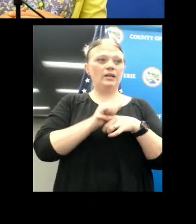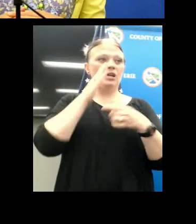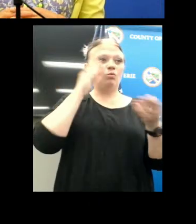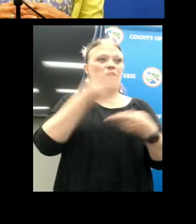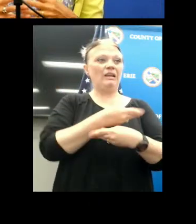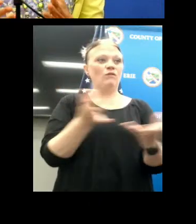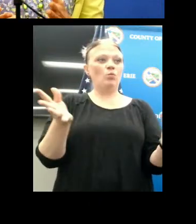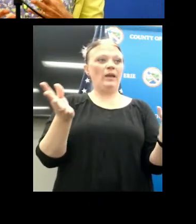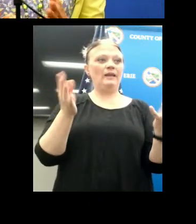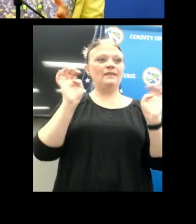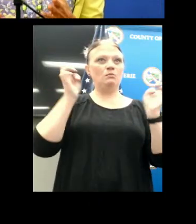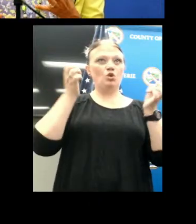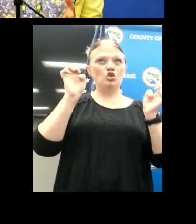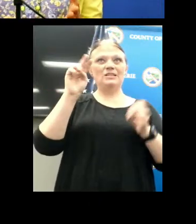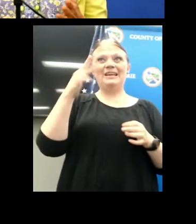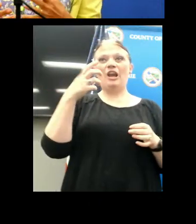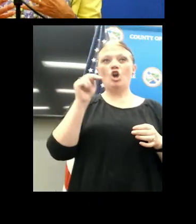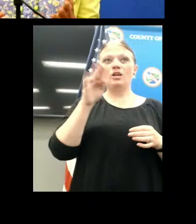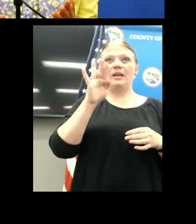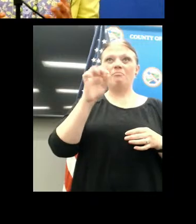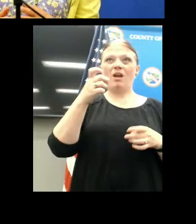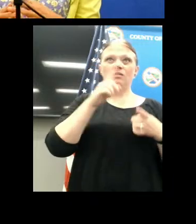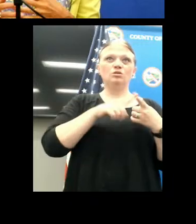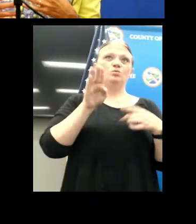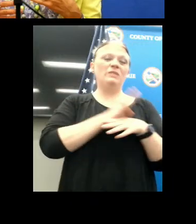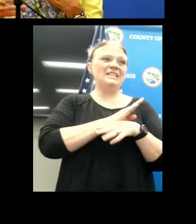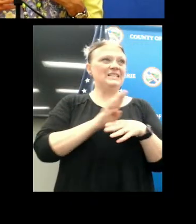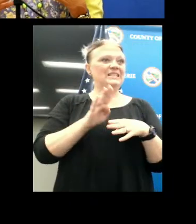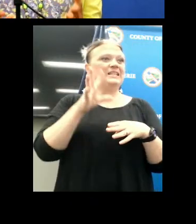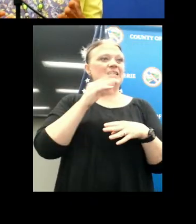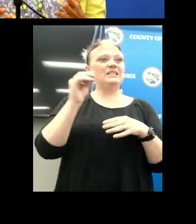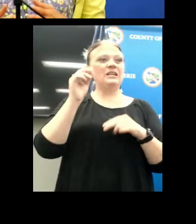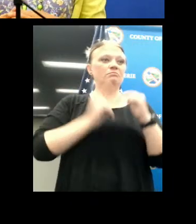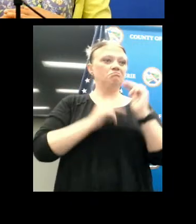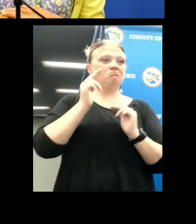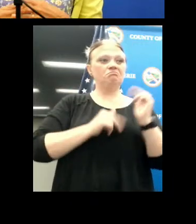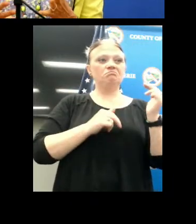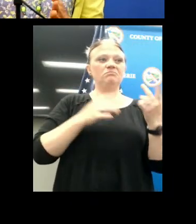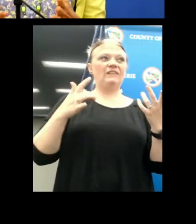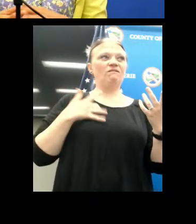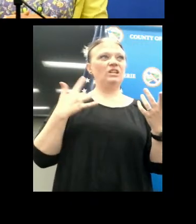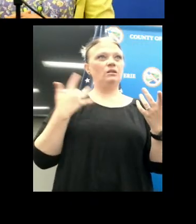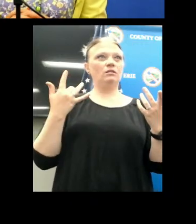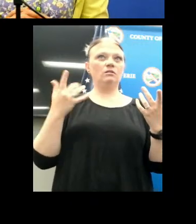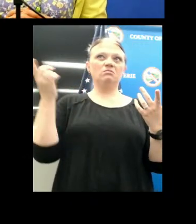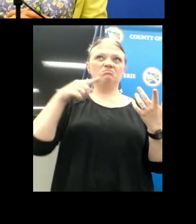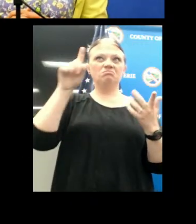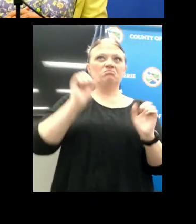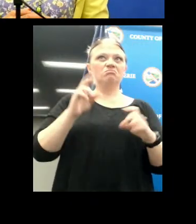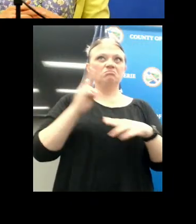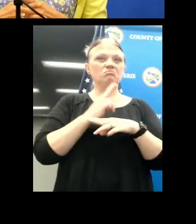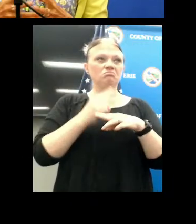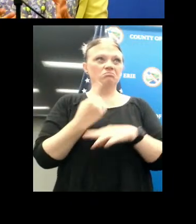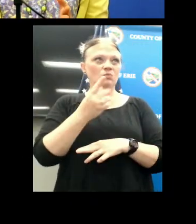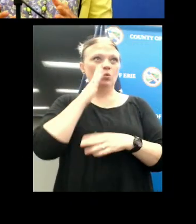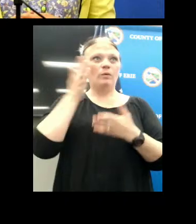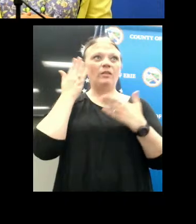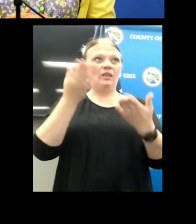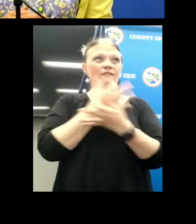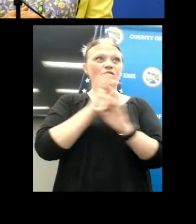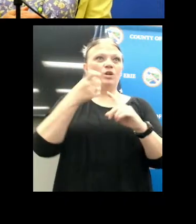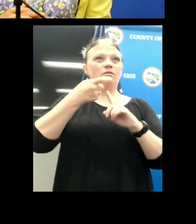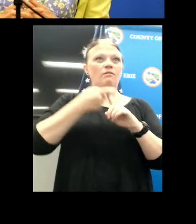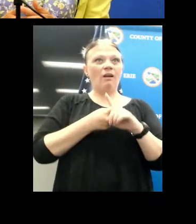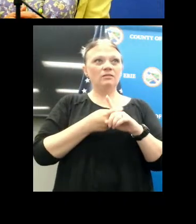away our emergency Narcan boxes to businesses and facilities that feel that they could use one. We're going to be offering